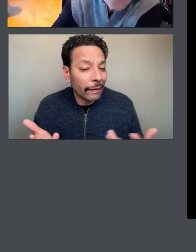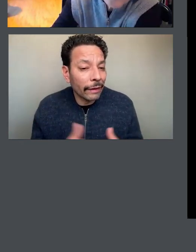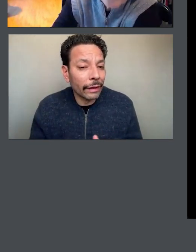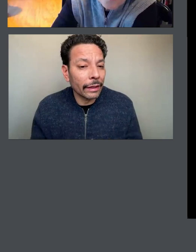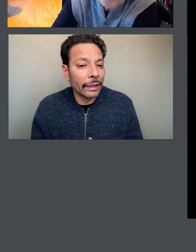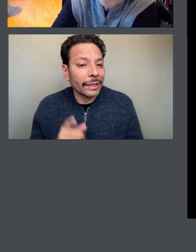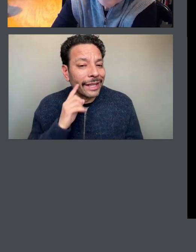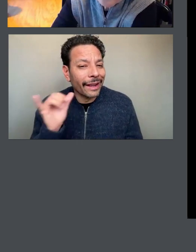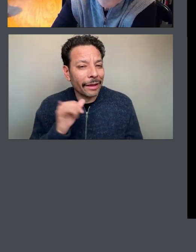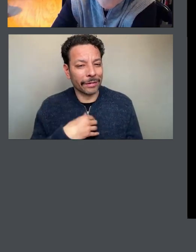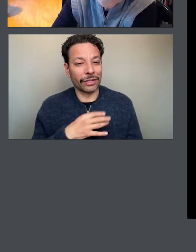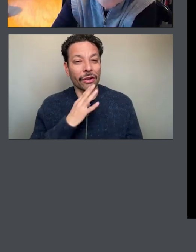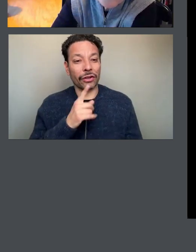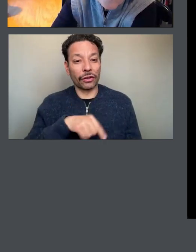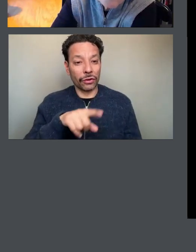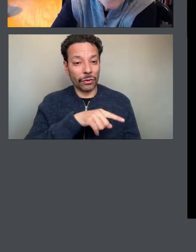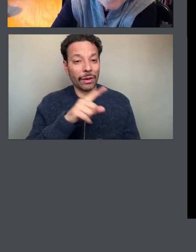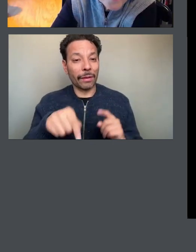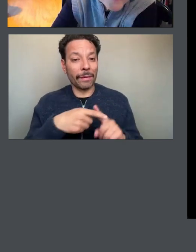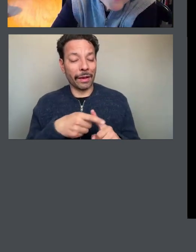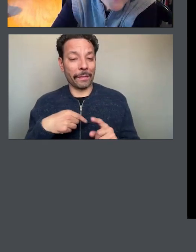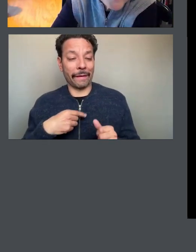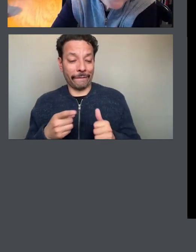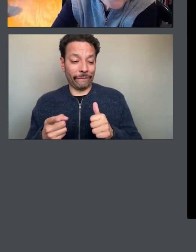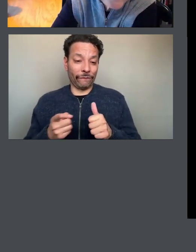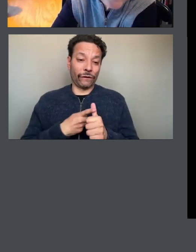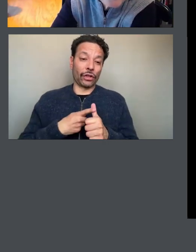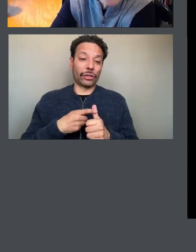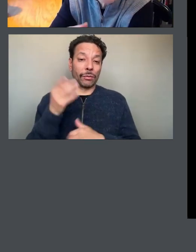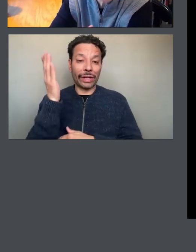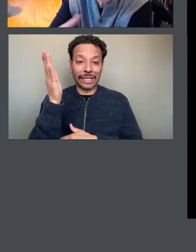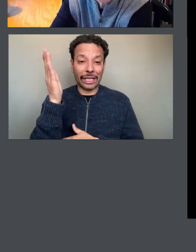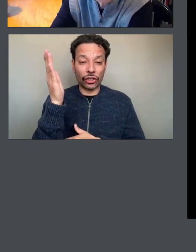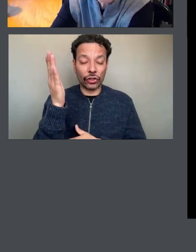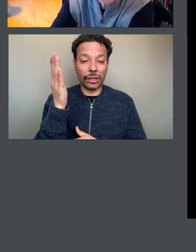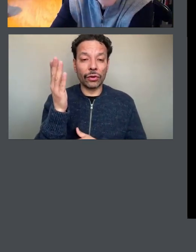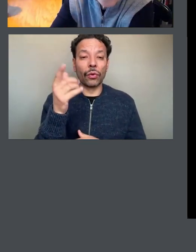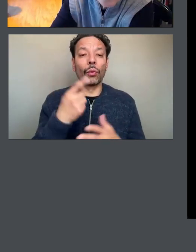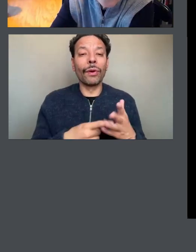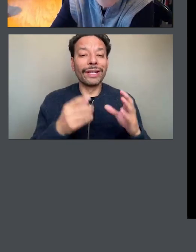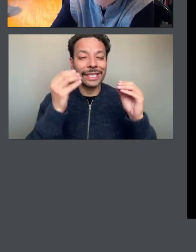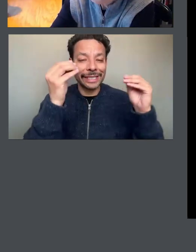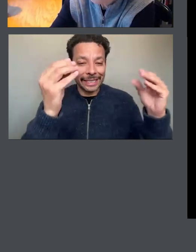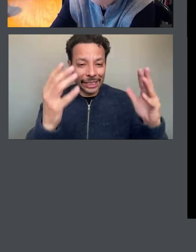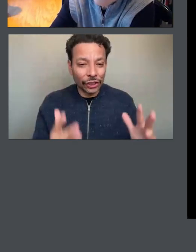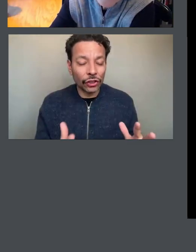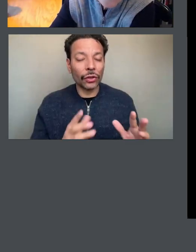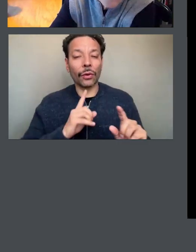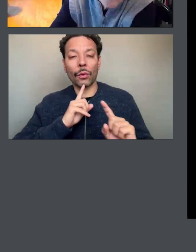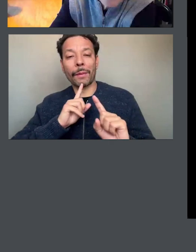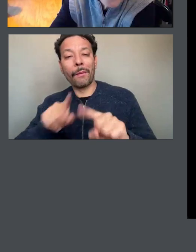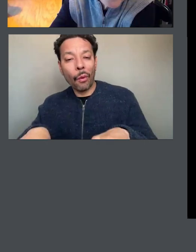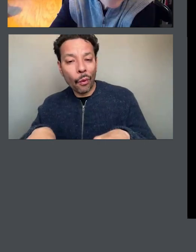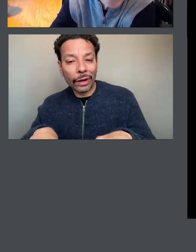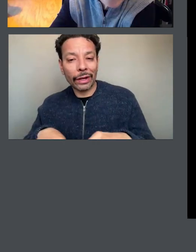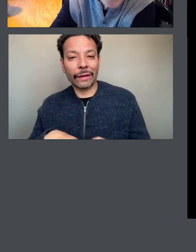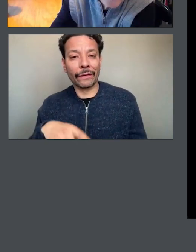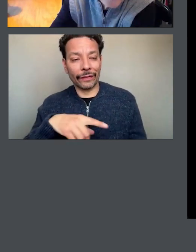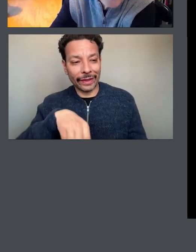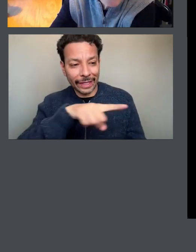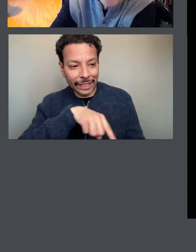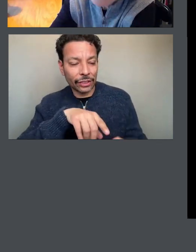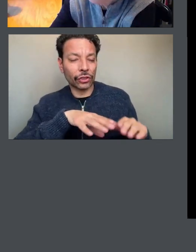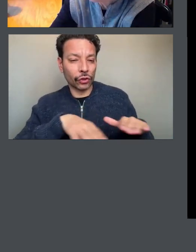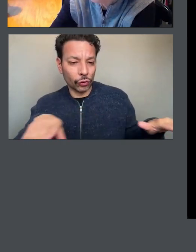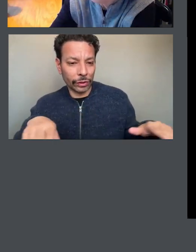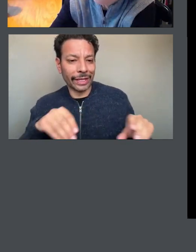like what I talked with you about in my first presentation about what the teachers reported for these children